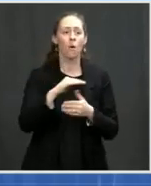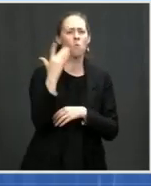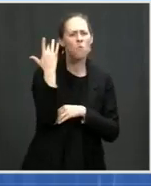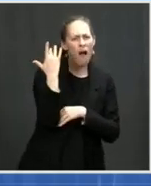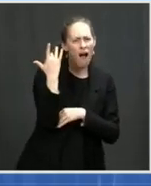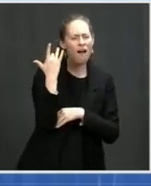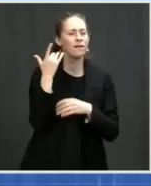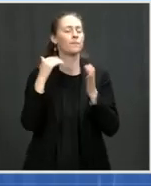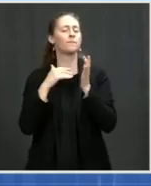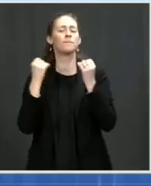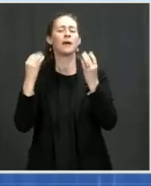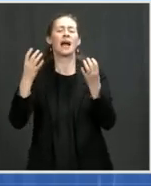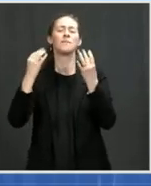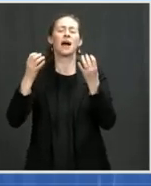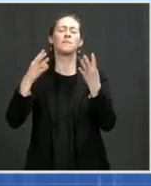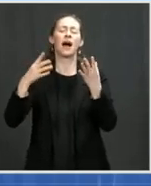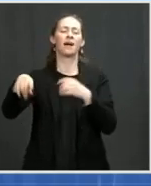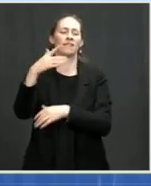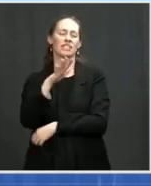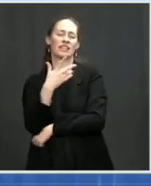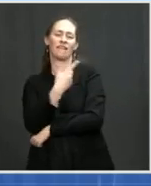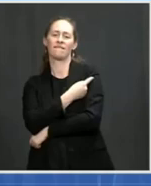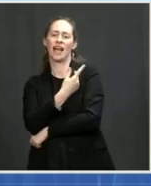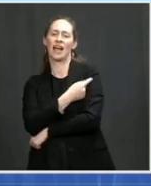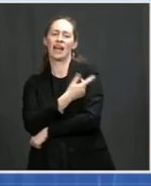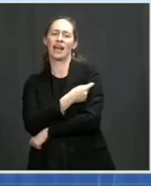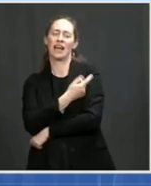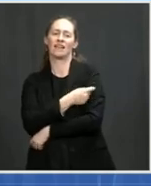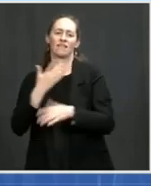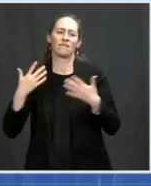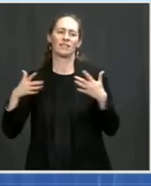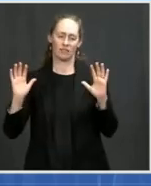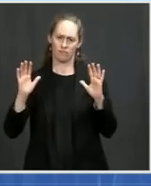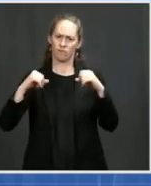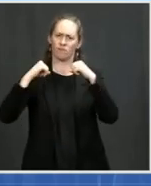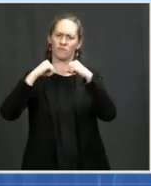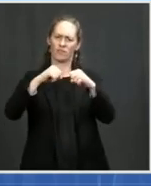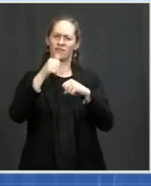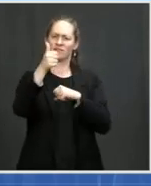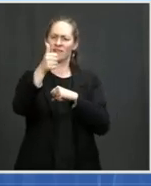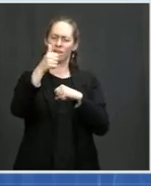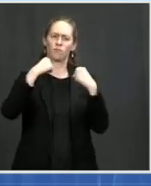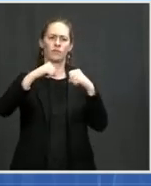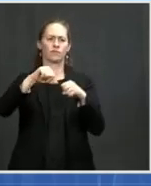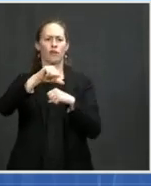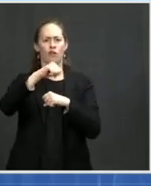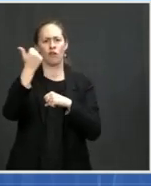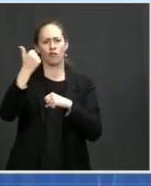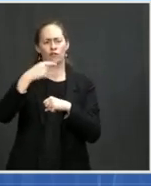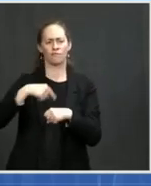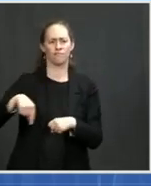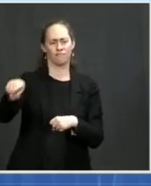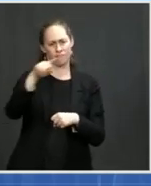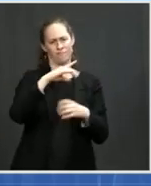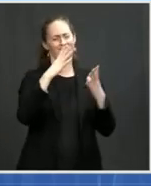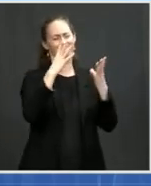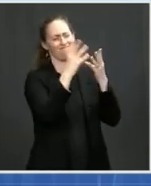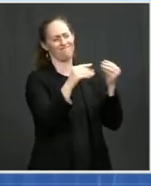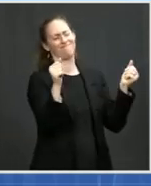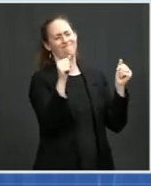to protect their health and the health of their communities to move us out of this pandemic. Here's to the start of Blue